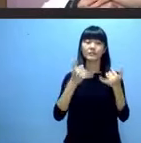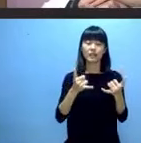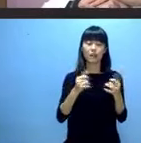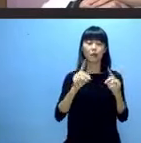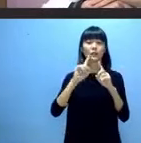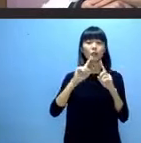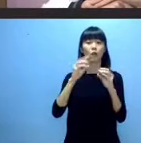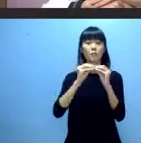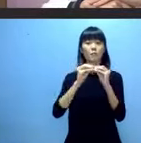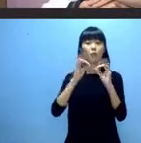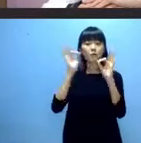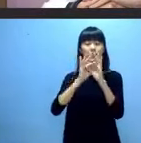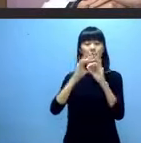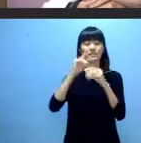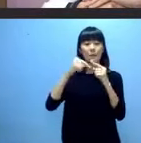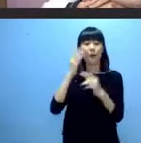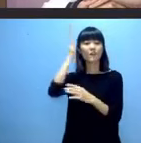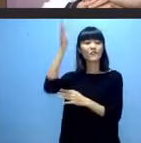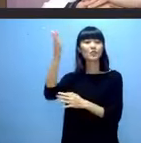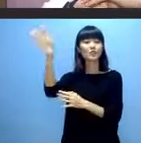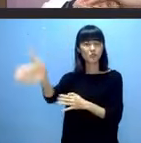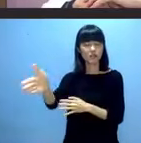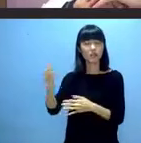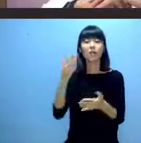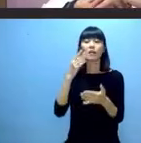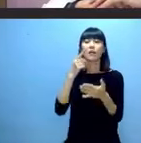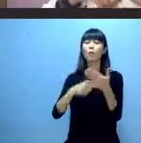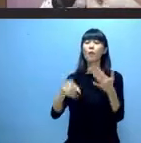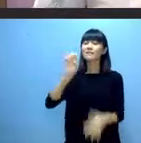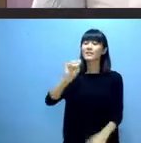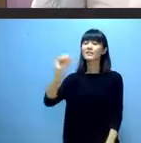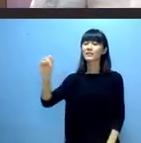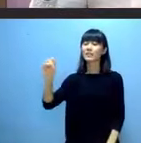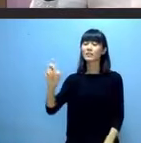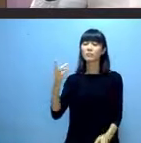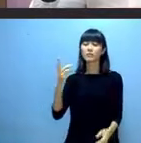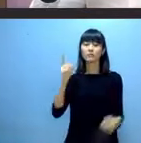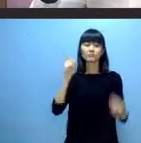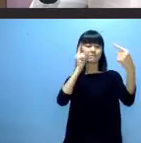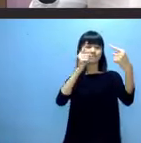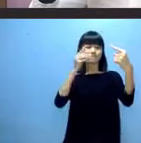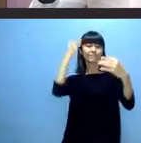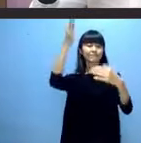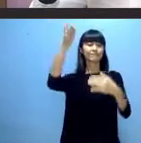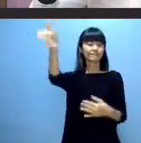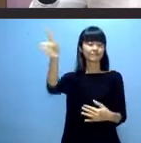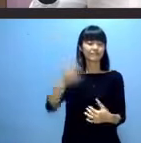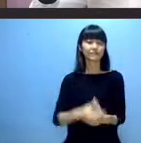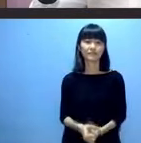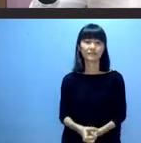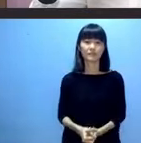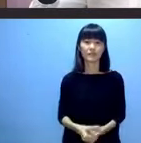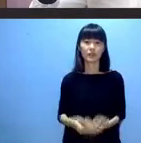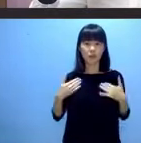Society Staples is intending to do. So, Director, we have some Q&A animation, right? Do we?